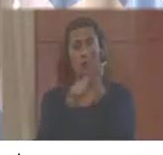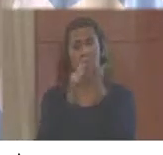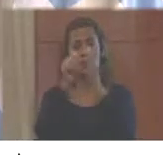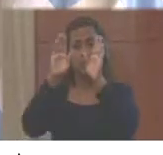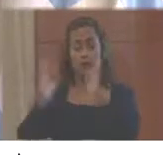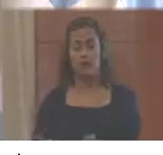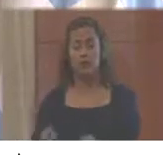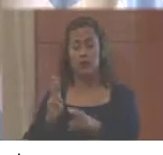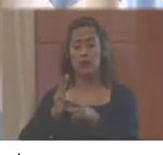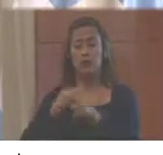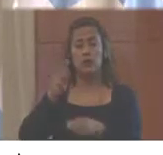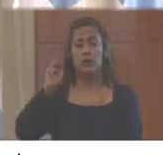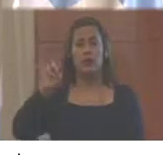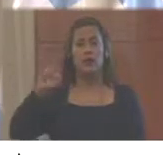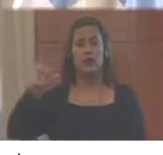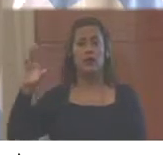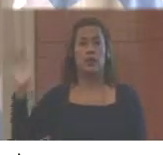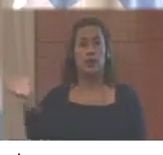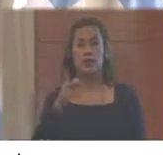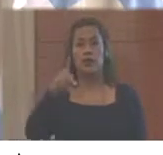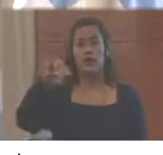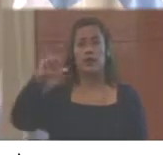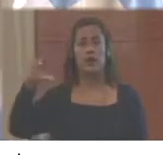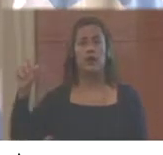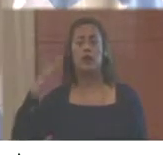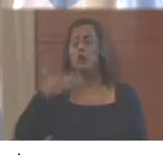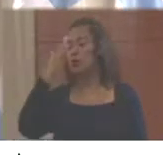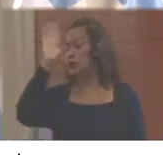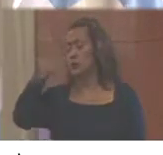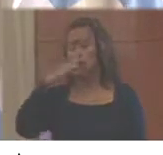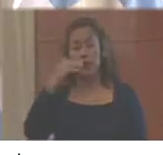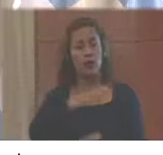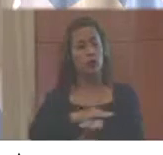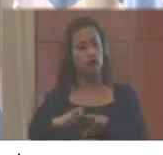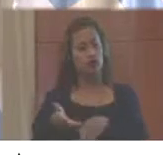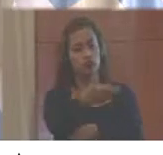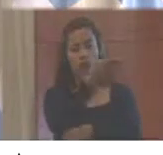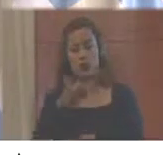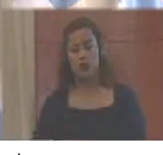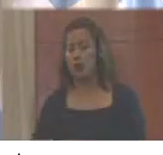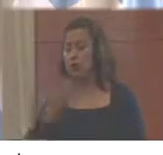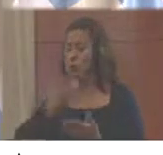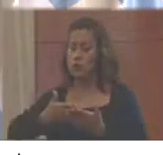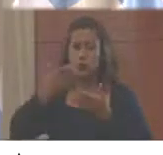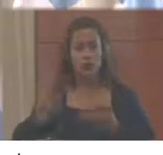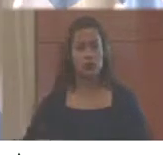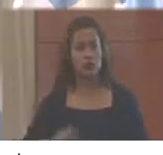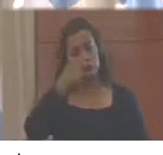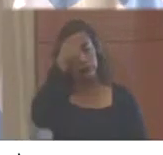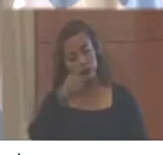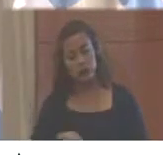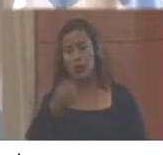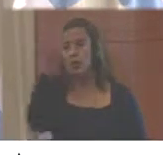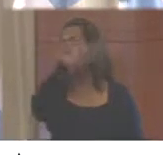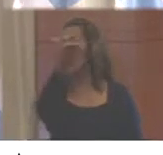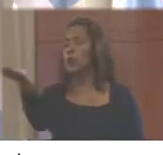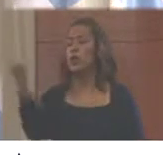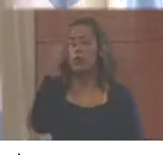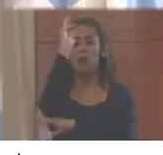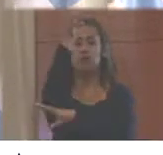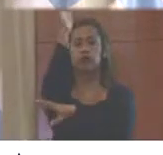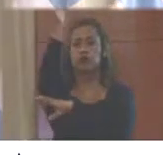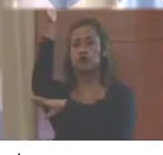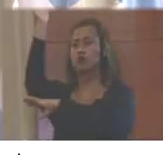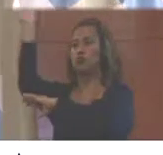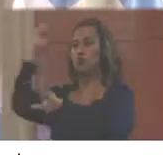my warmest recognition to the Minister Mariel Pilar Conejo for her leadership and her commitment demonstrated at this forum,